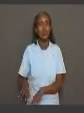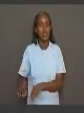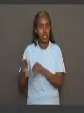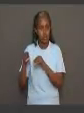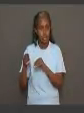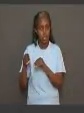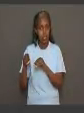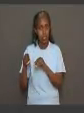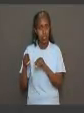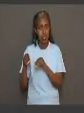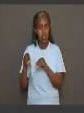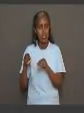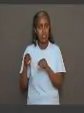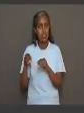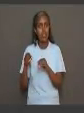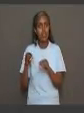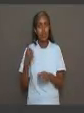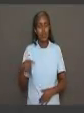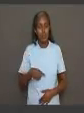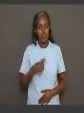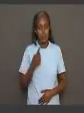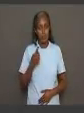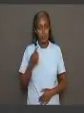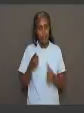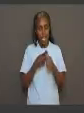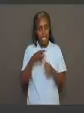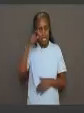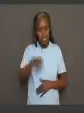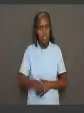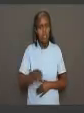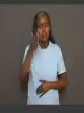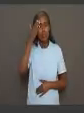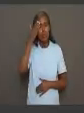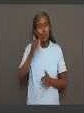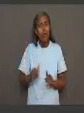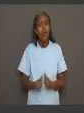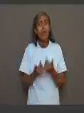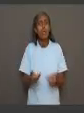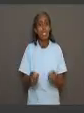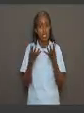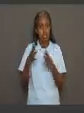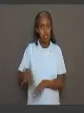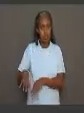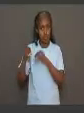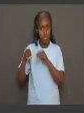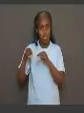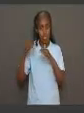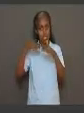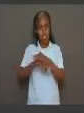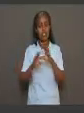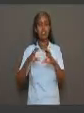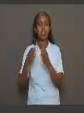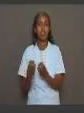students, we first need to know how many students are in the